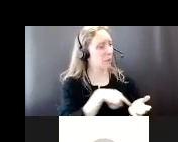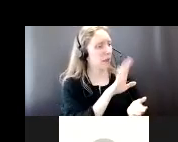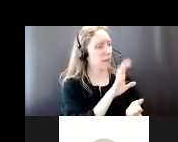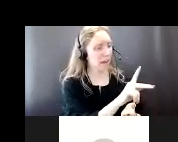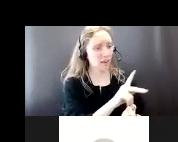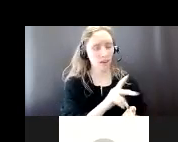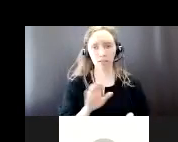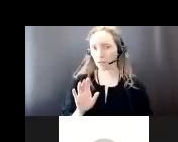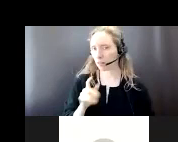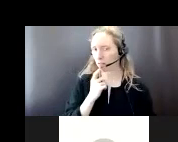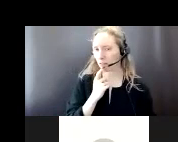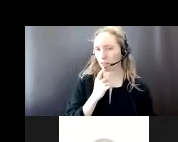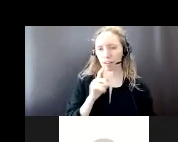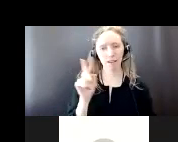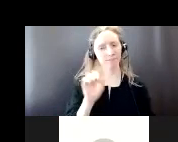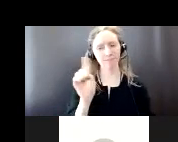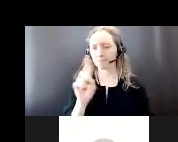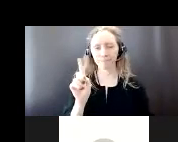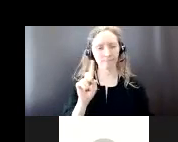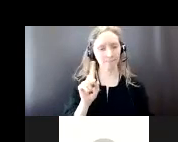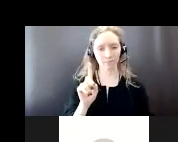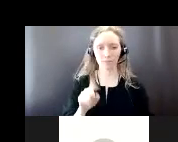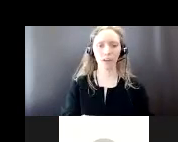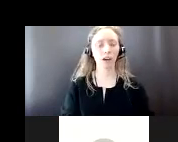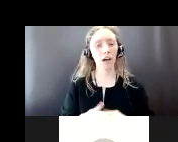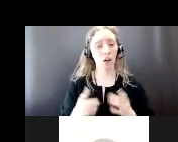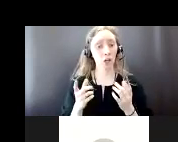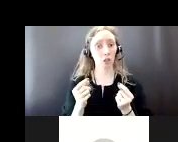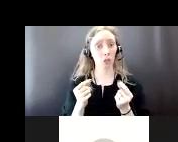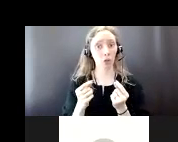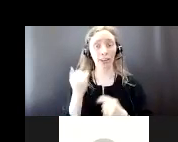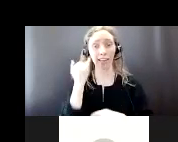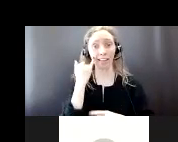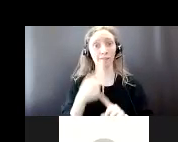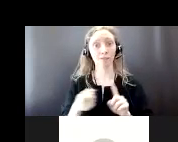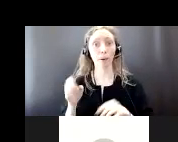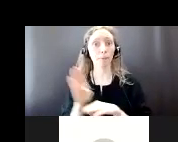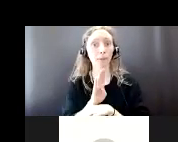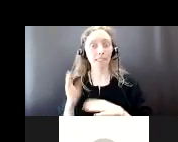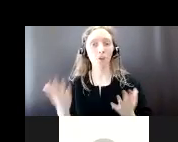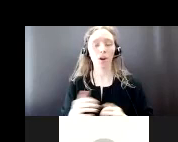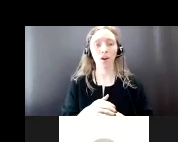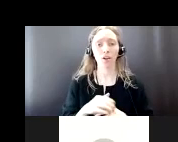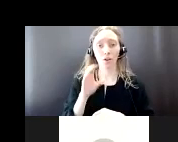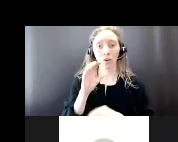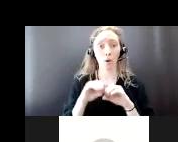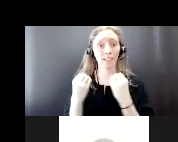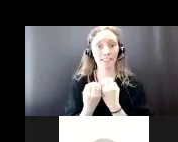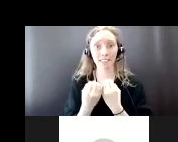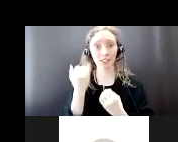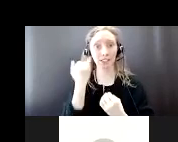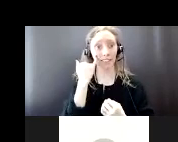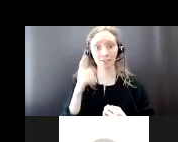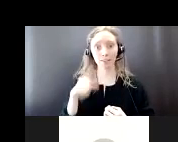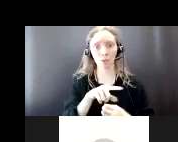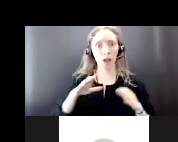How to protect yourself from this. Don't open any messages that claim to be from businesses or organizations with which you do not have an existing